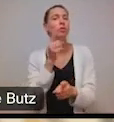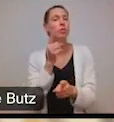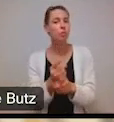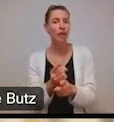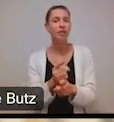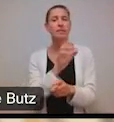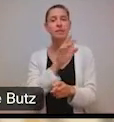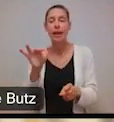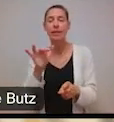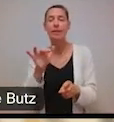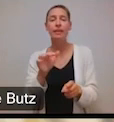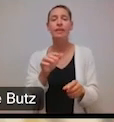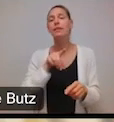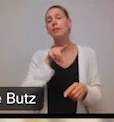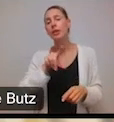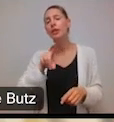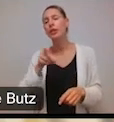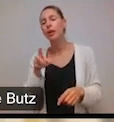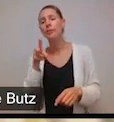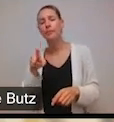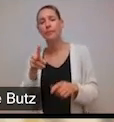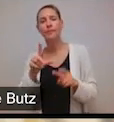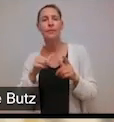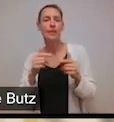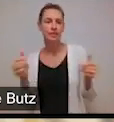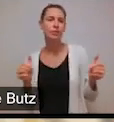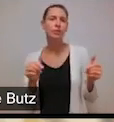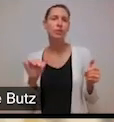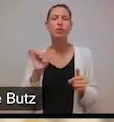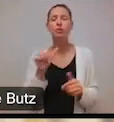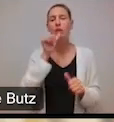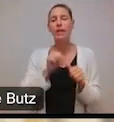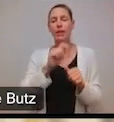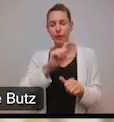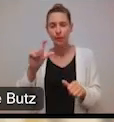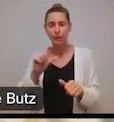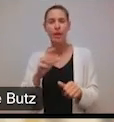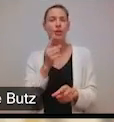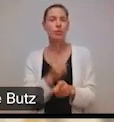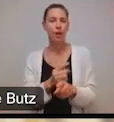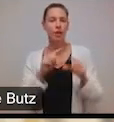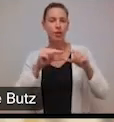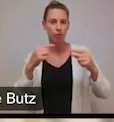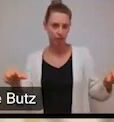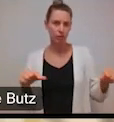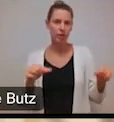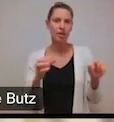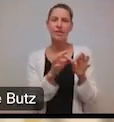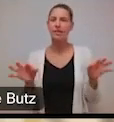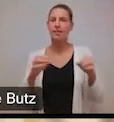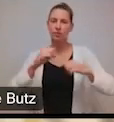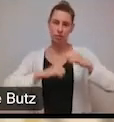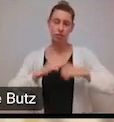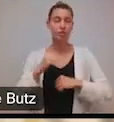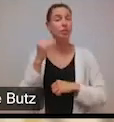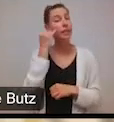and capitalization, and correct grammar and sentence structure. If I receive an email from you and there's a